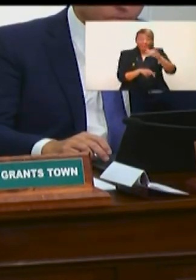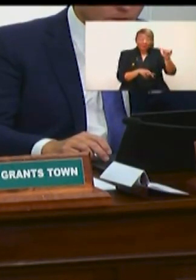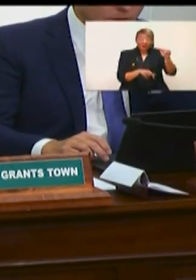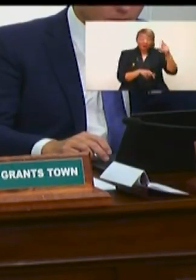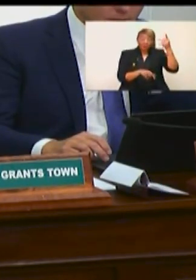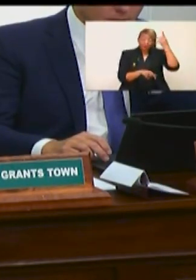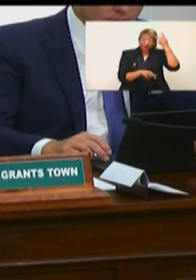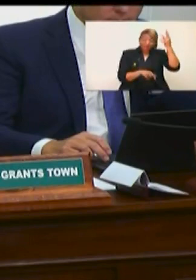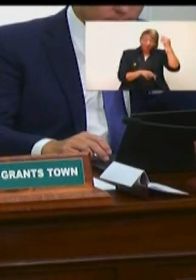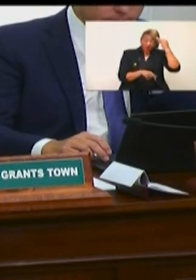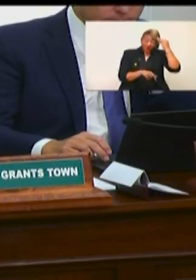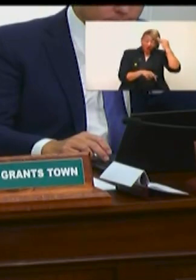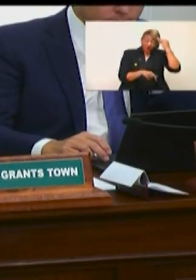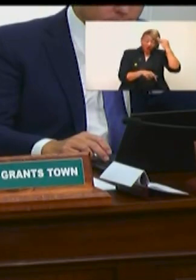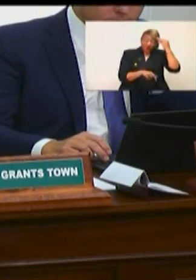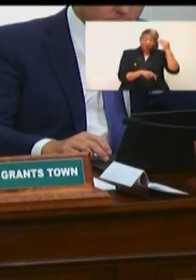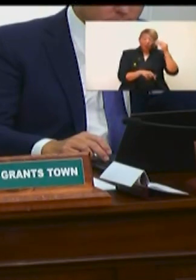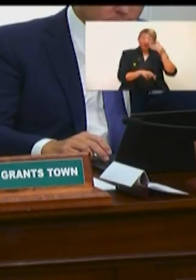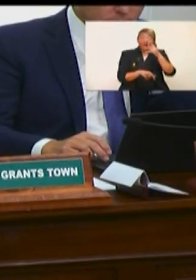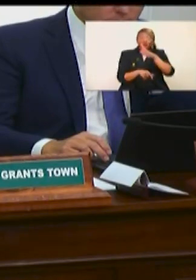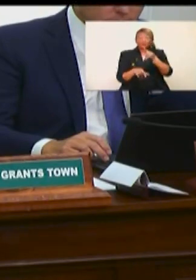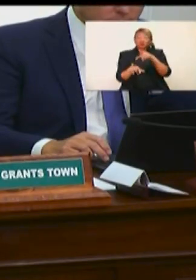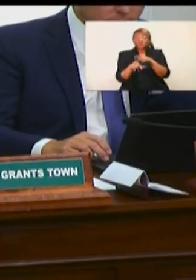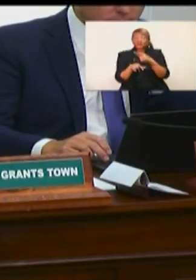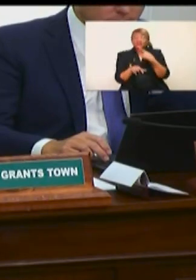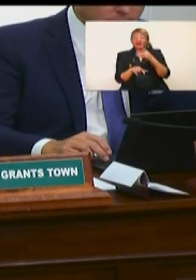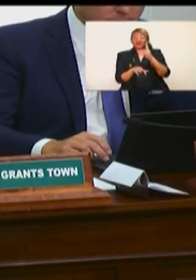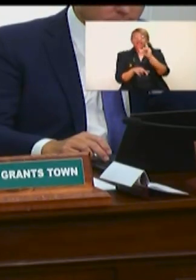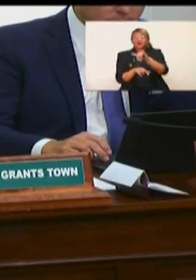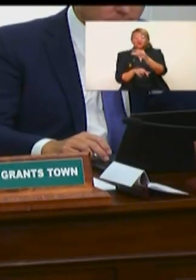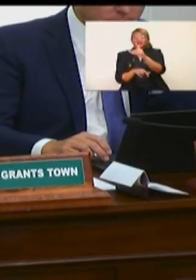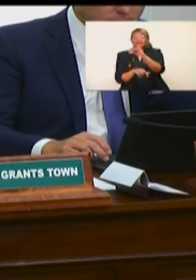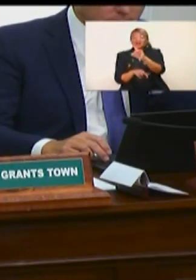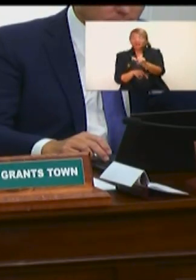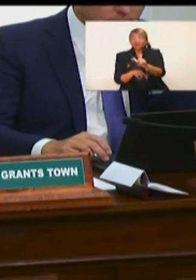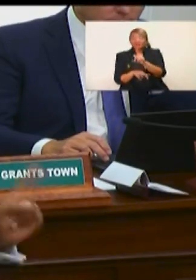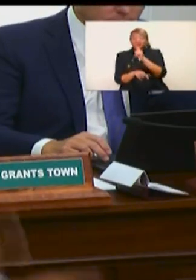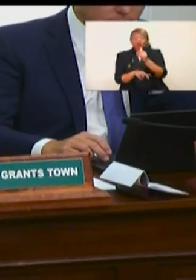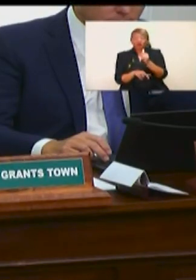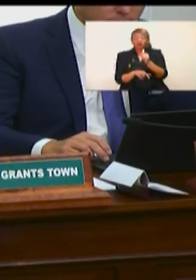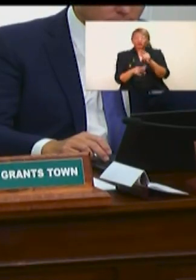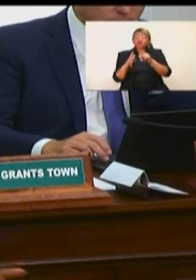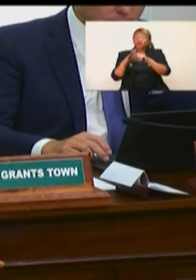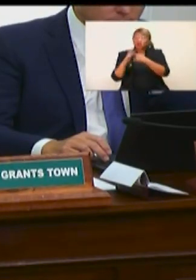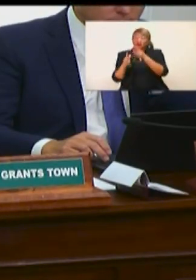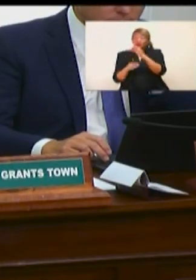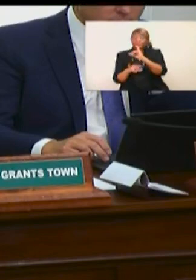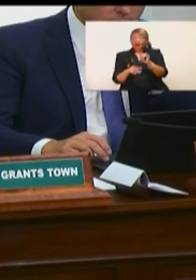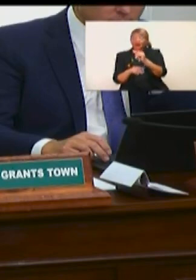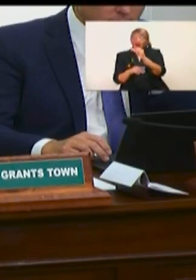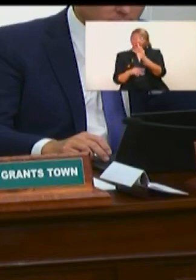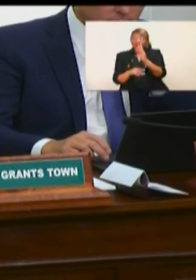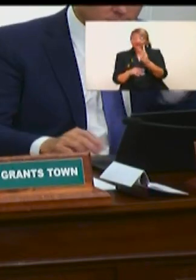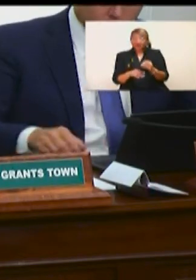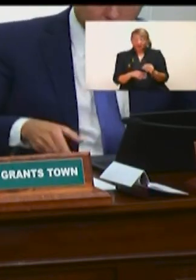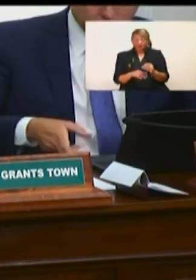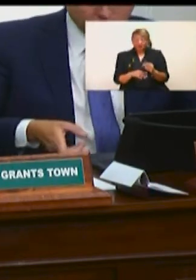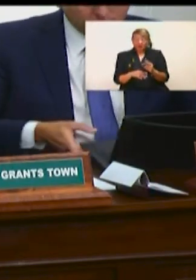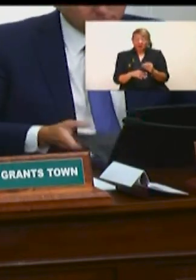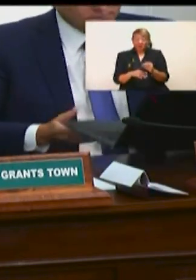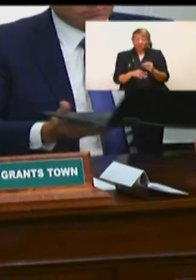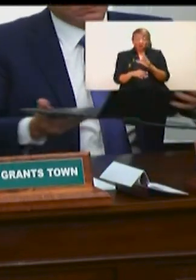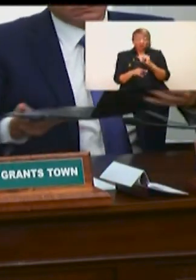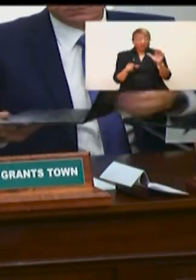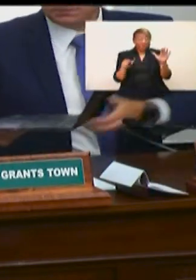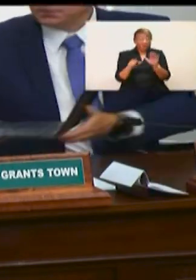where the principal indicated that this was a deal that was started by the FNM, but could not have been completed